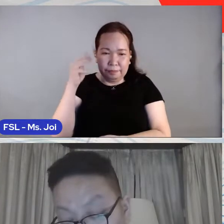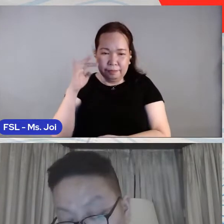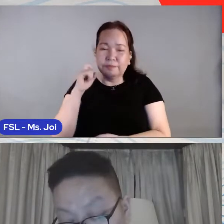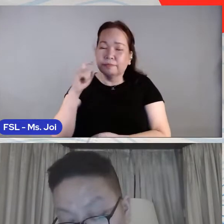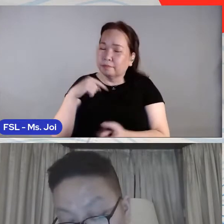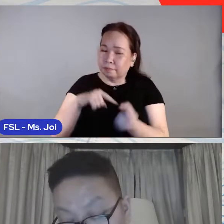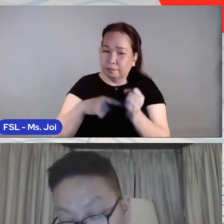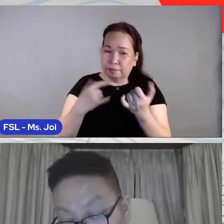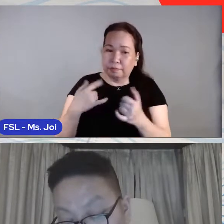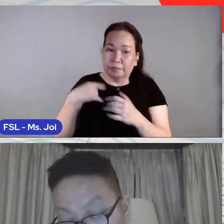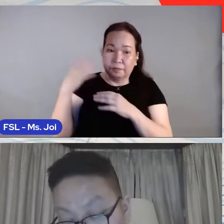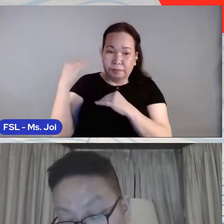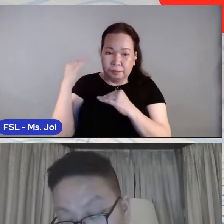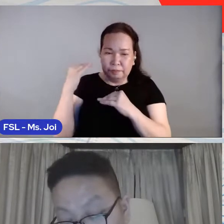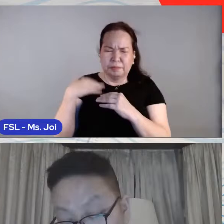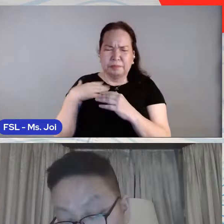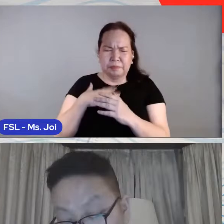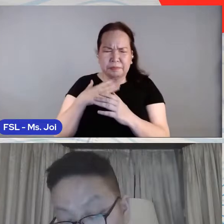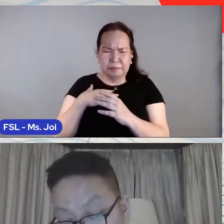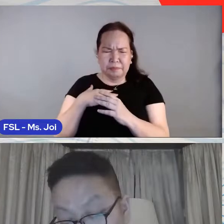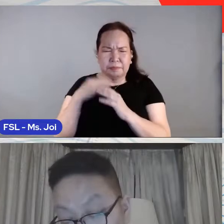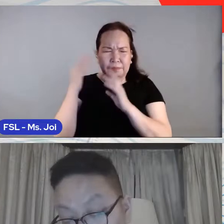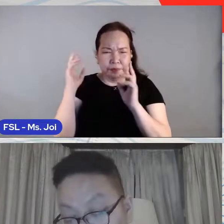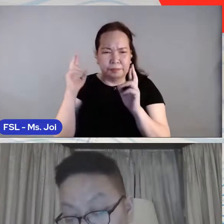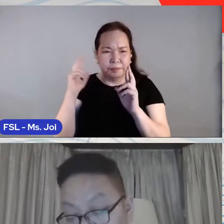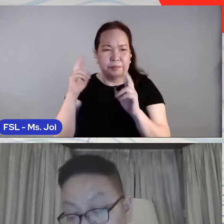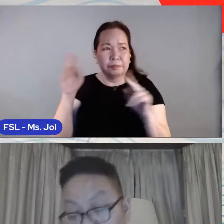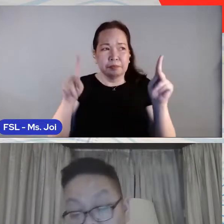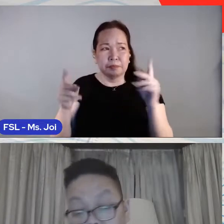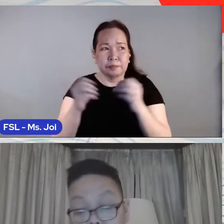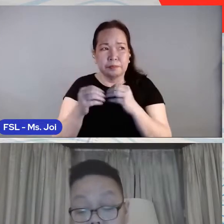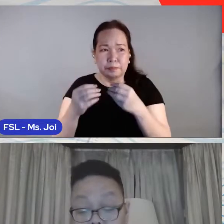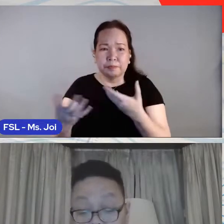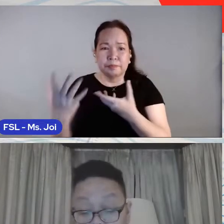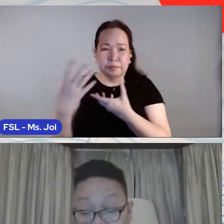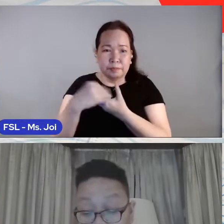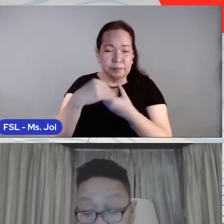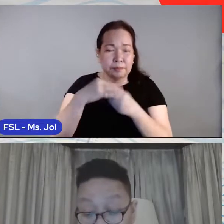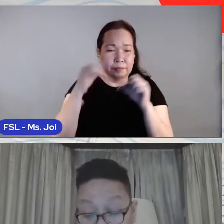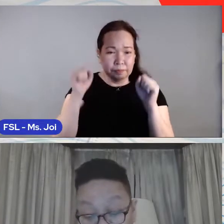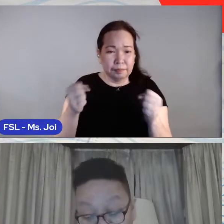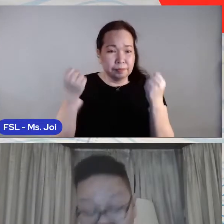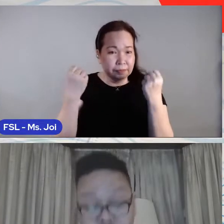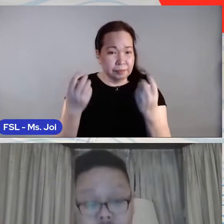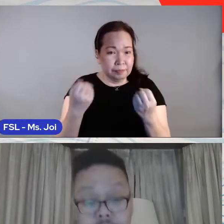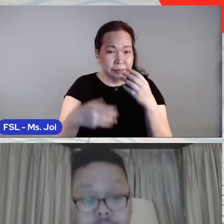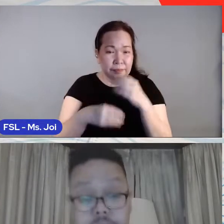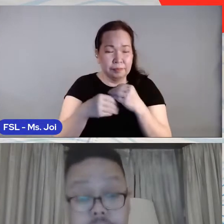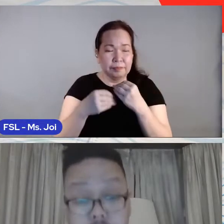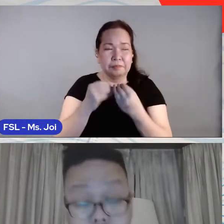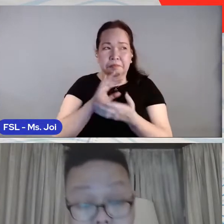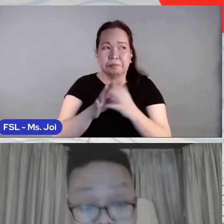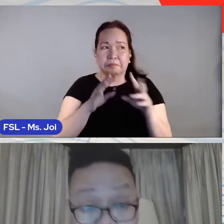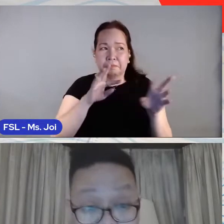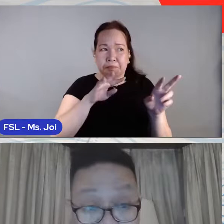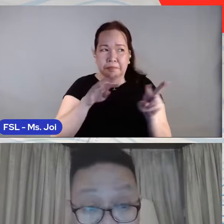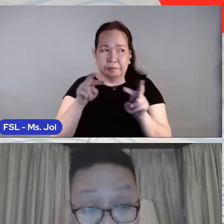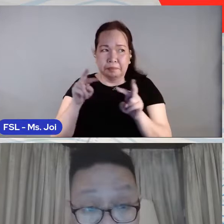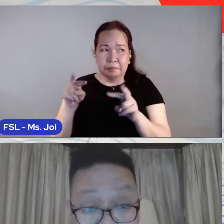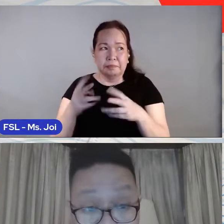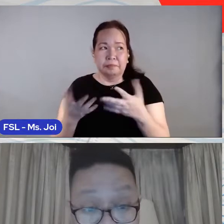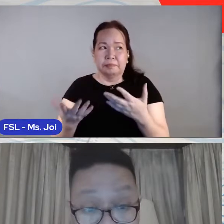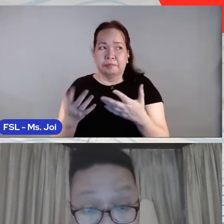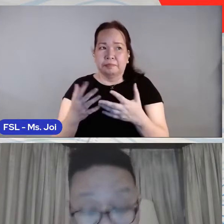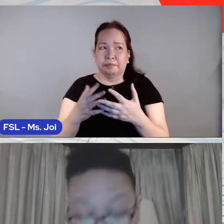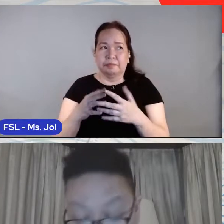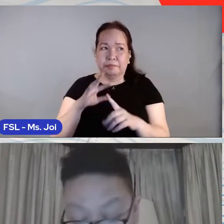sana, and hope ko actually, sana mas marami pang taong mag-participate as witnesses, as observers sa proseso para unti-unti nating